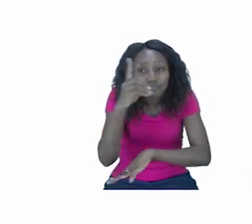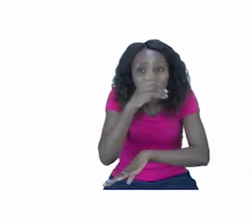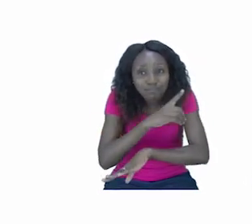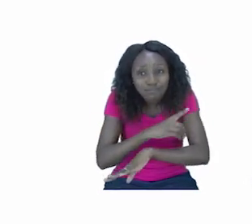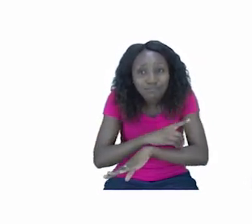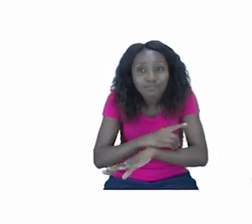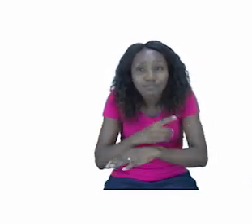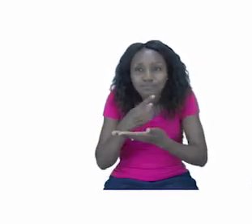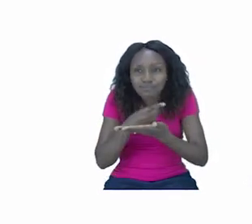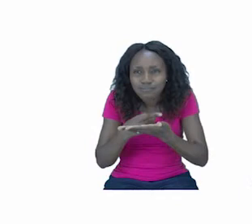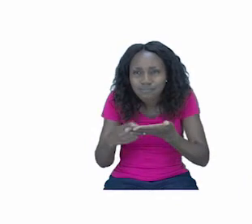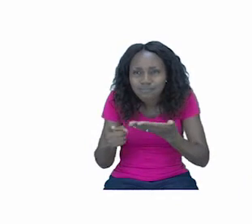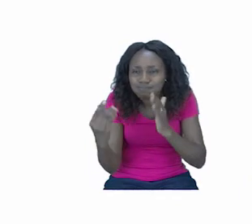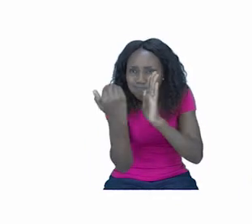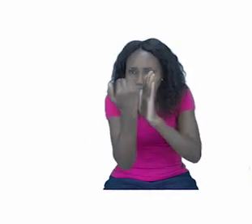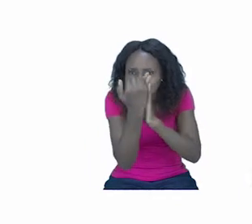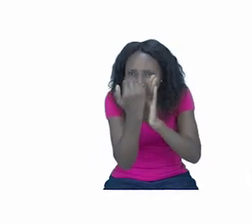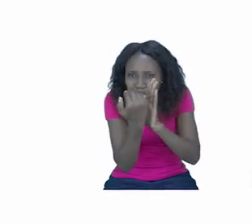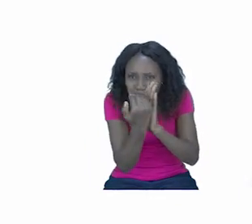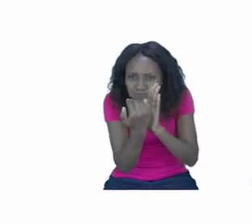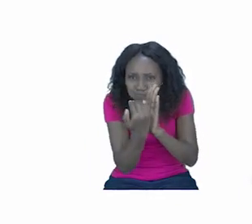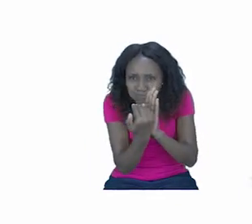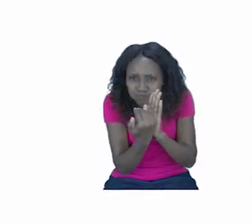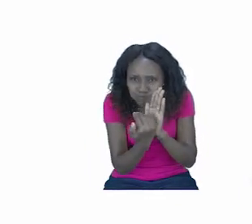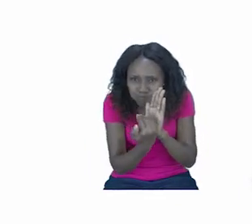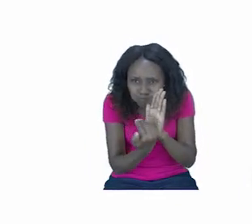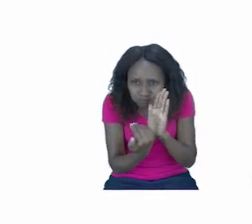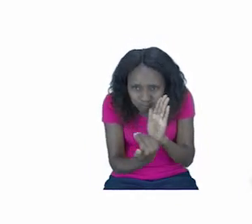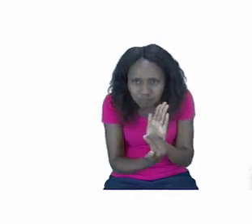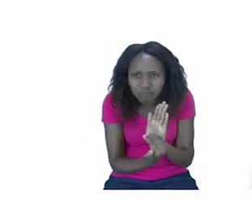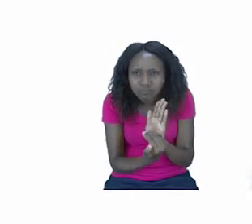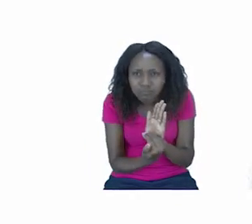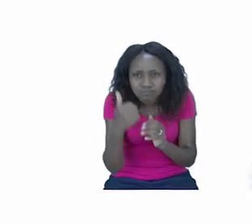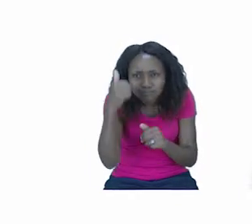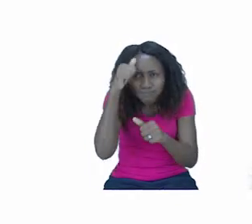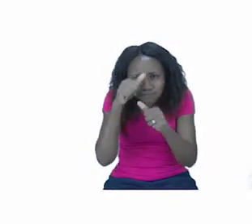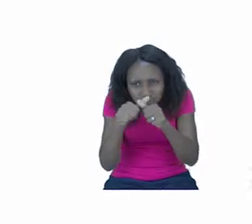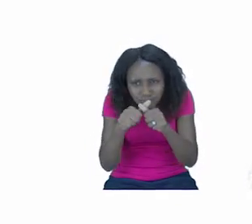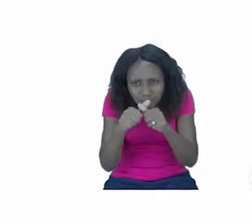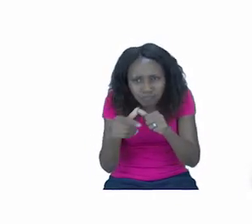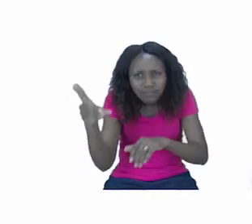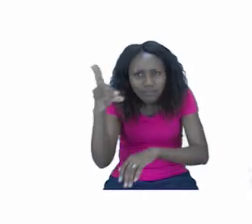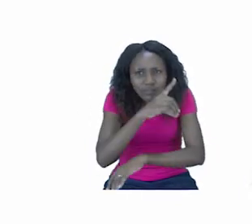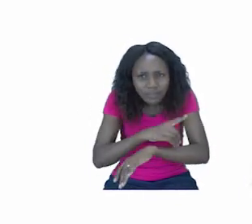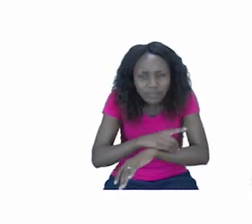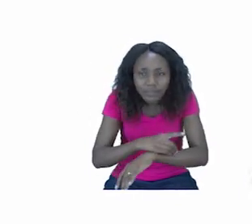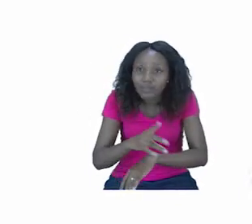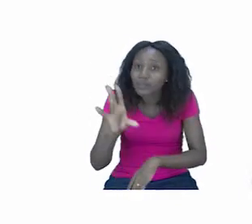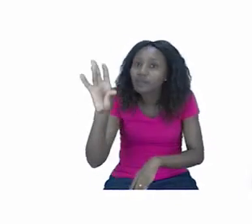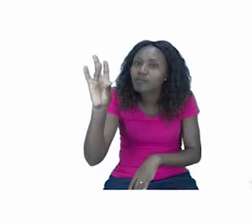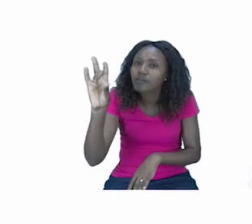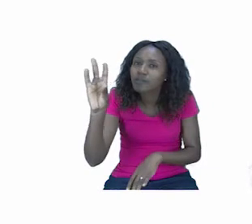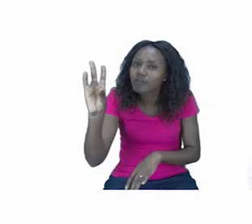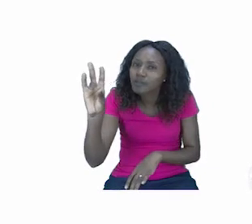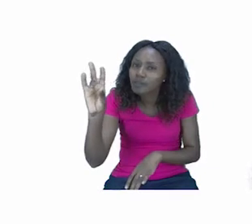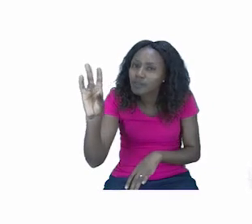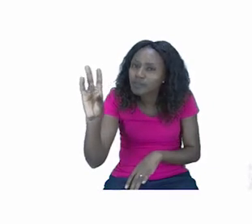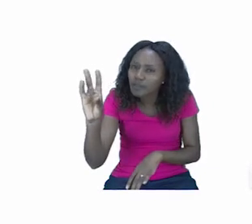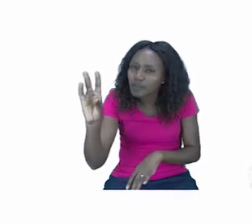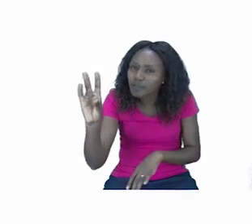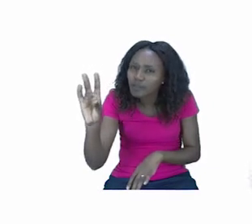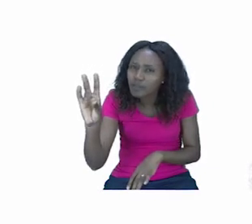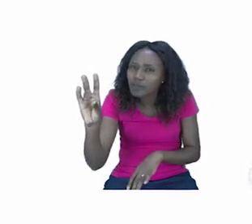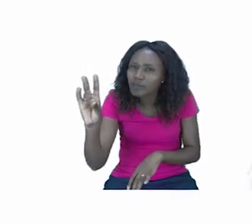days of the week. Remember, there are 7 days in a week, so you cannot